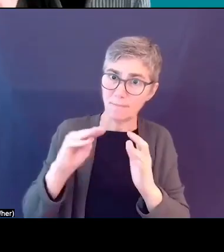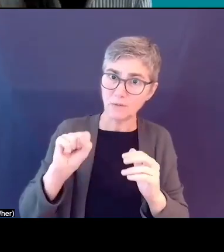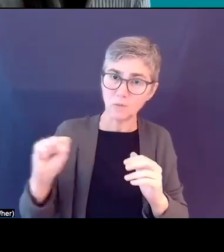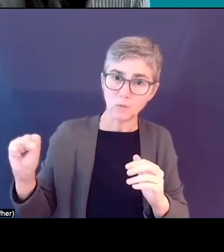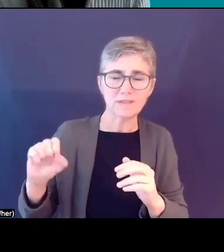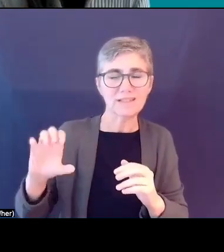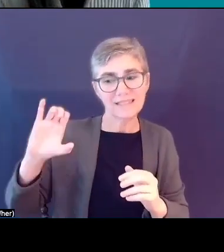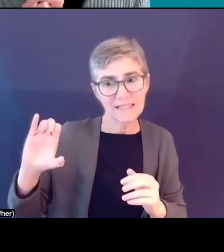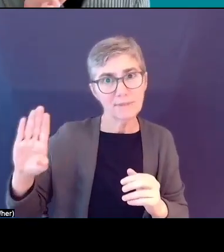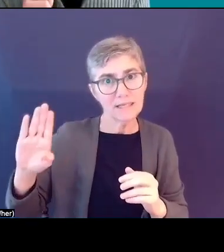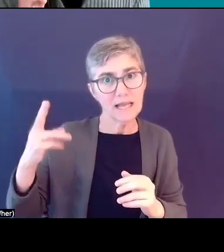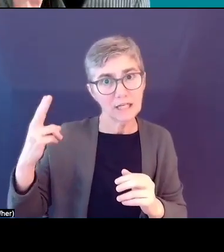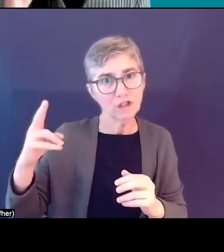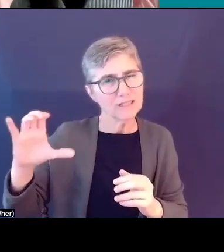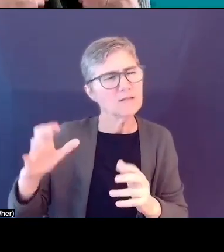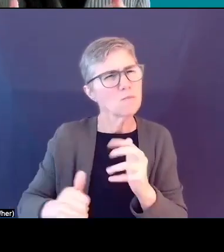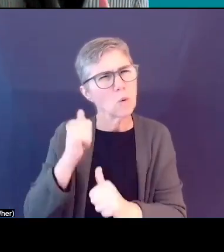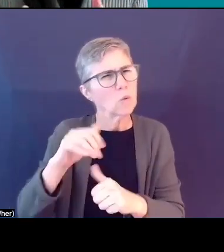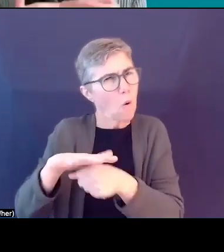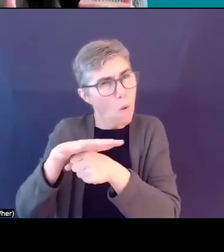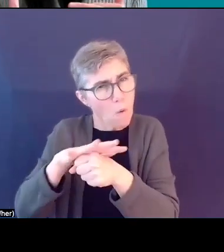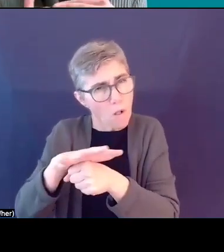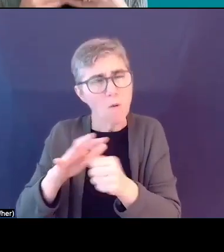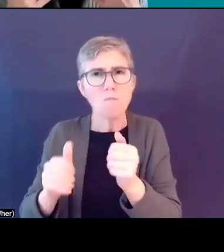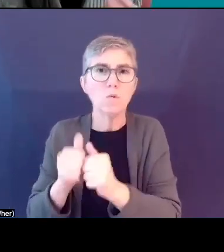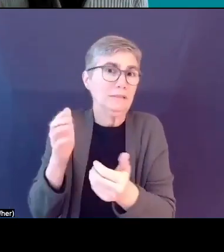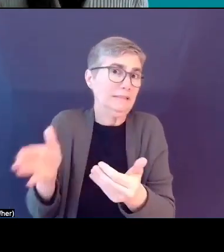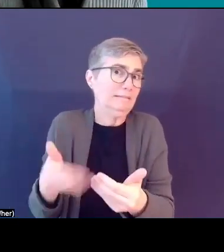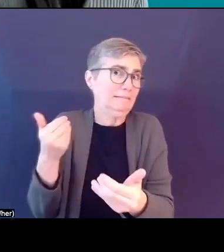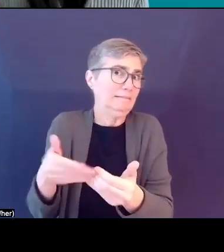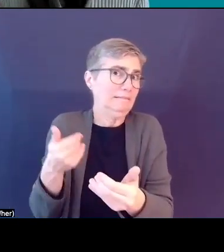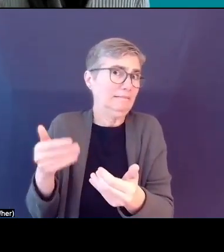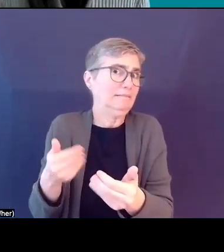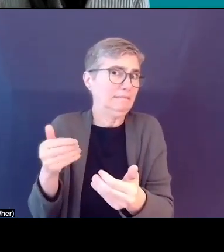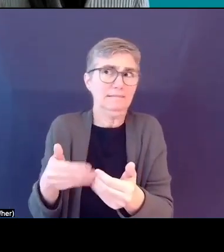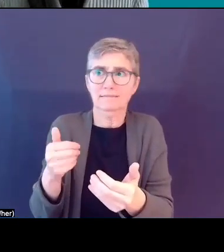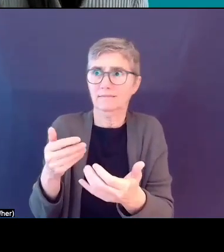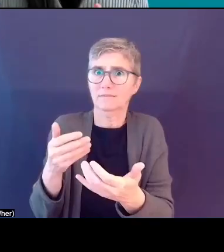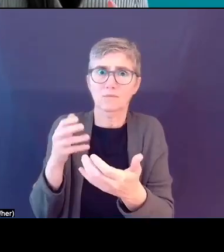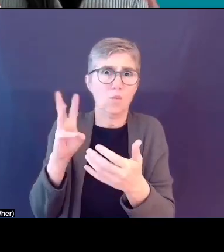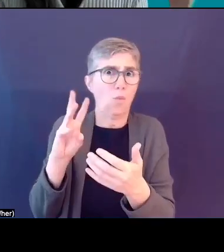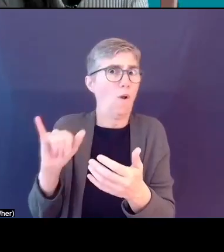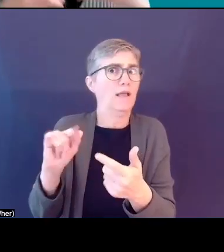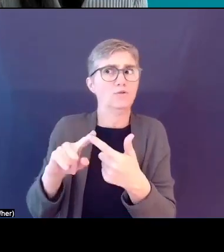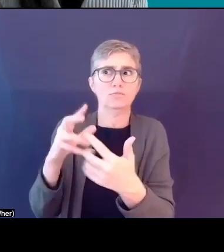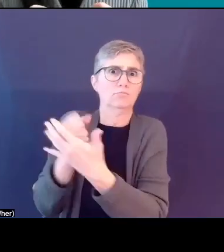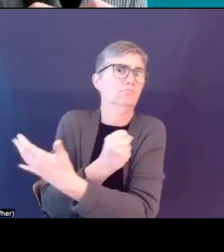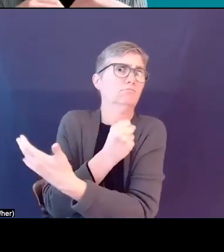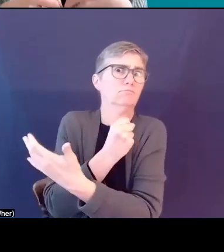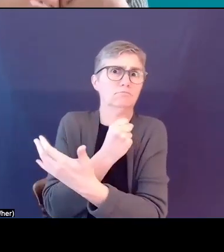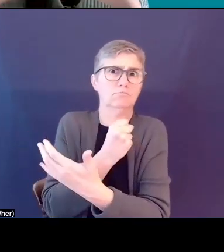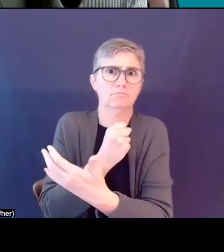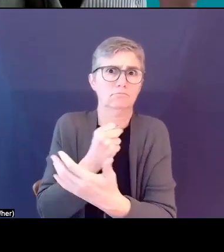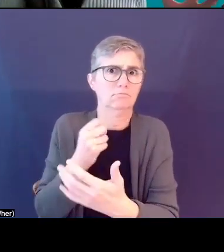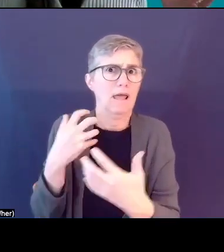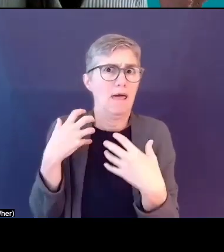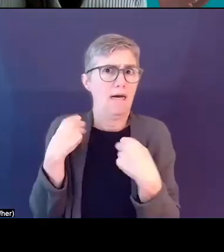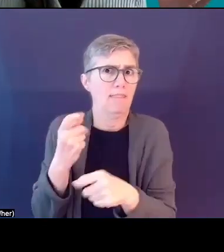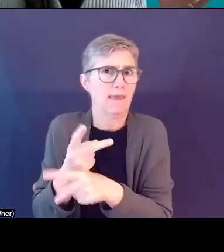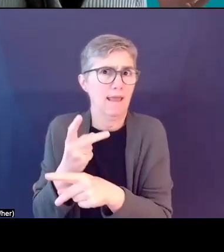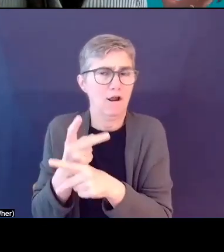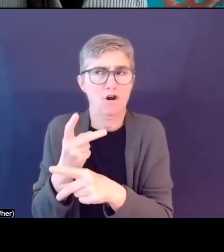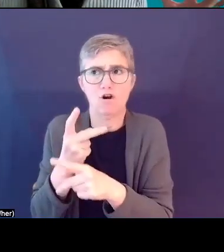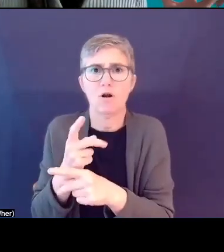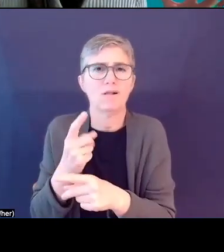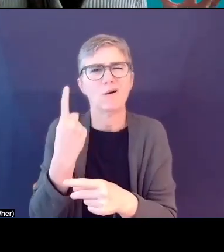the most local and conveniently located front door for behavioral health care, kind of the one-stop shops for a wide range of